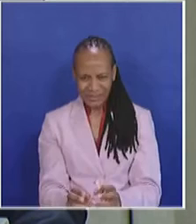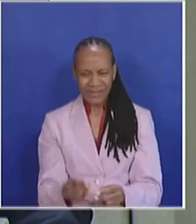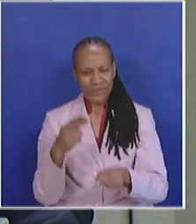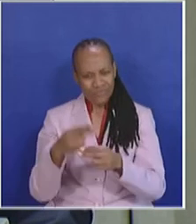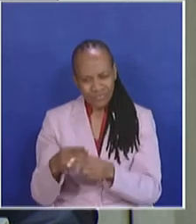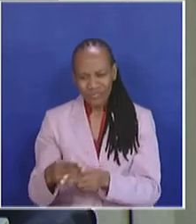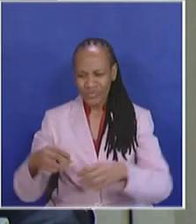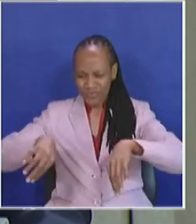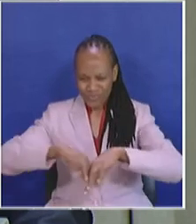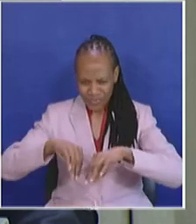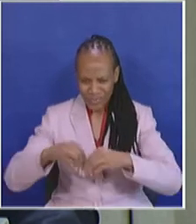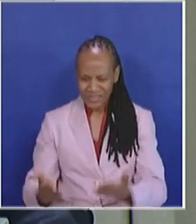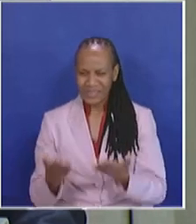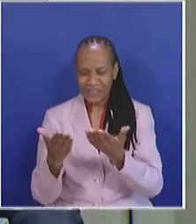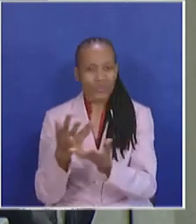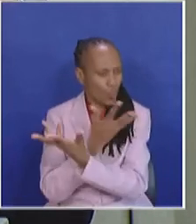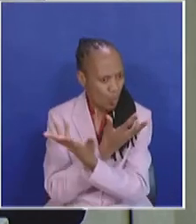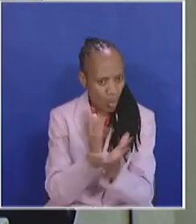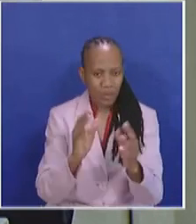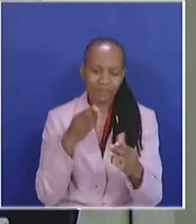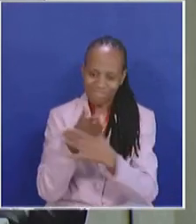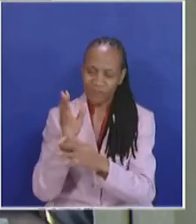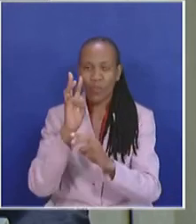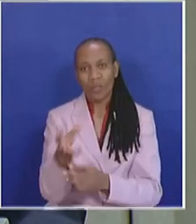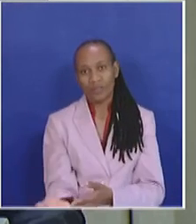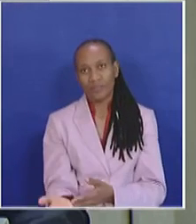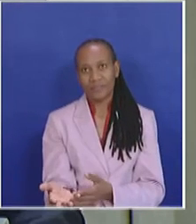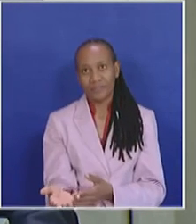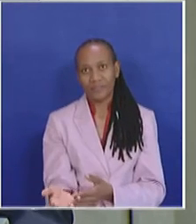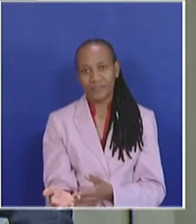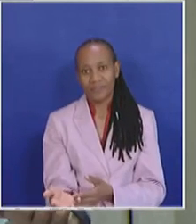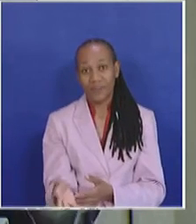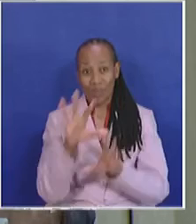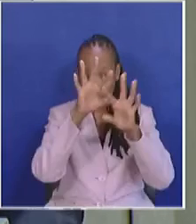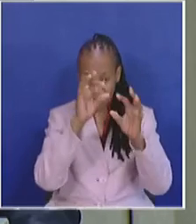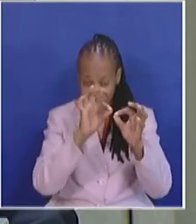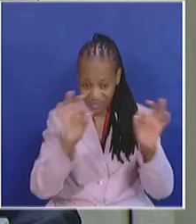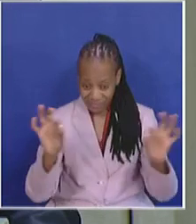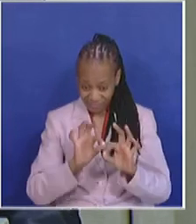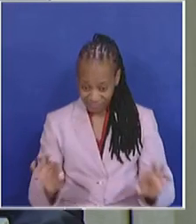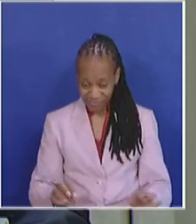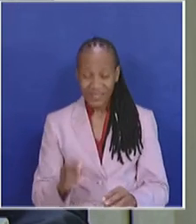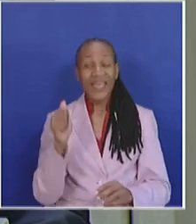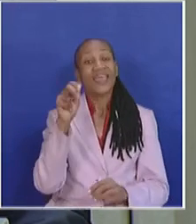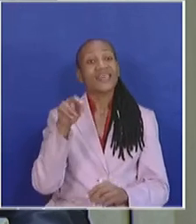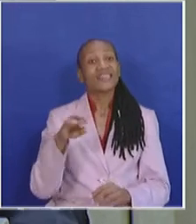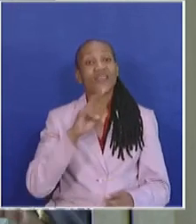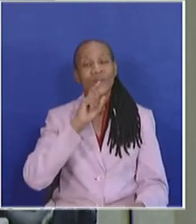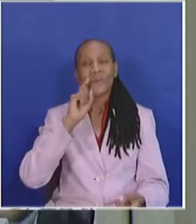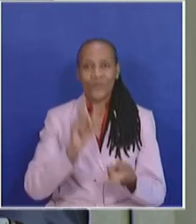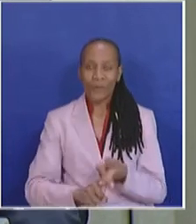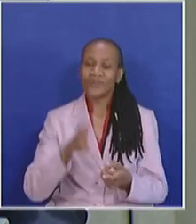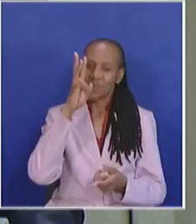disposal, services to all." This statement the ANC made and committed itself that it